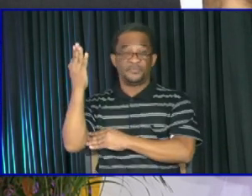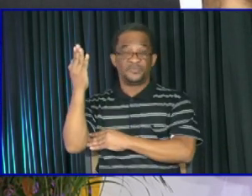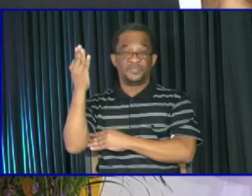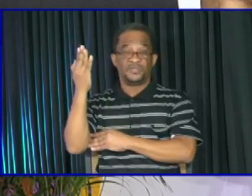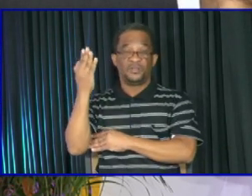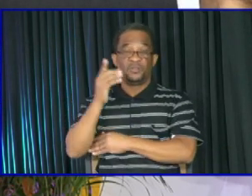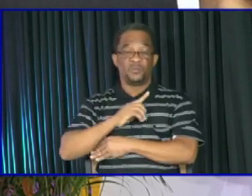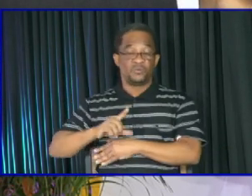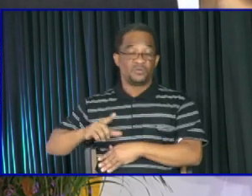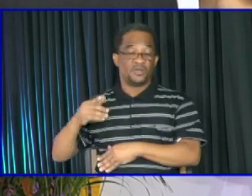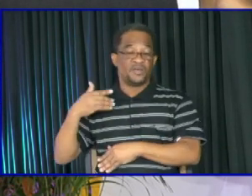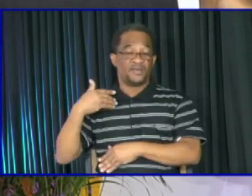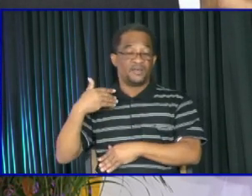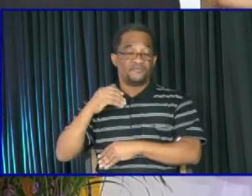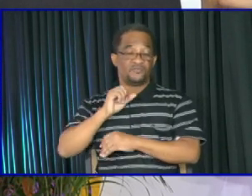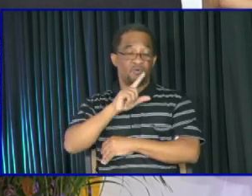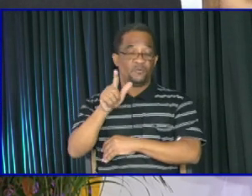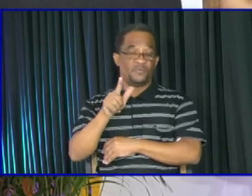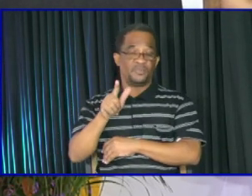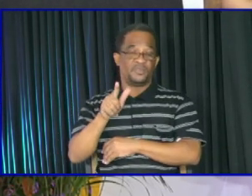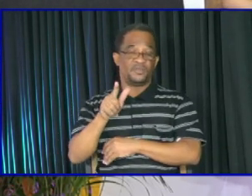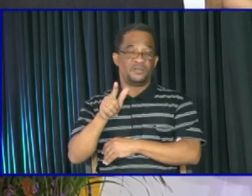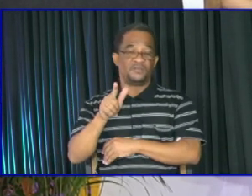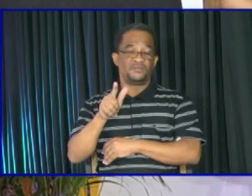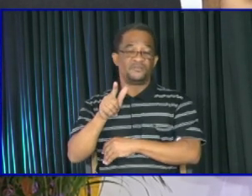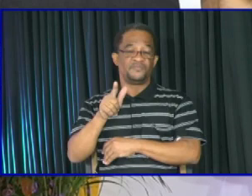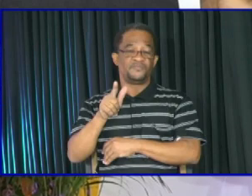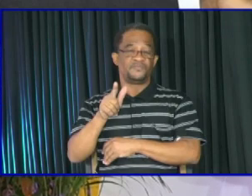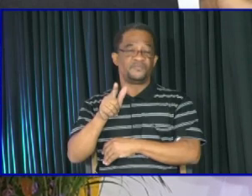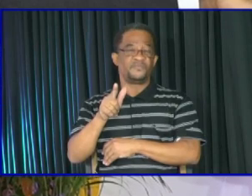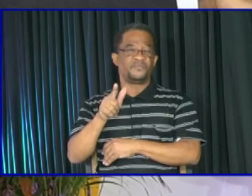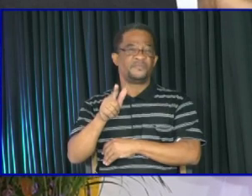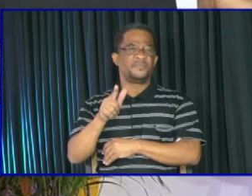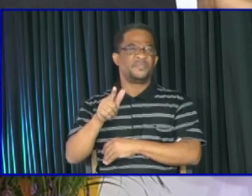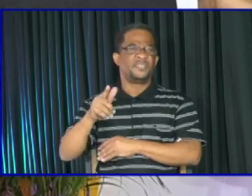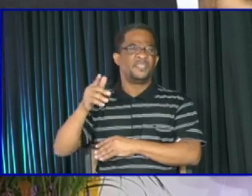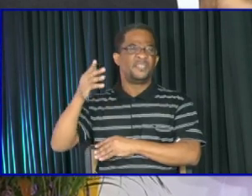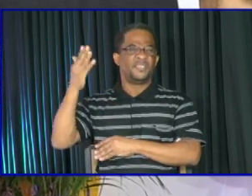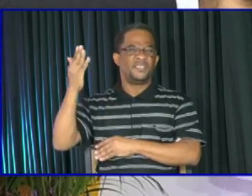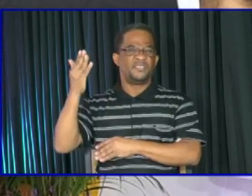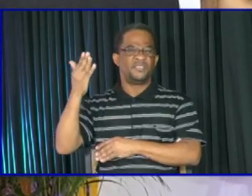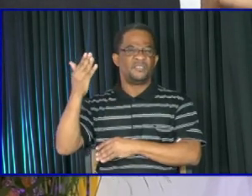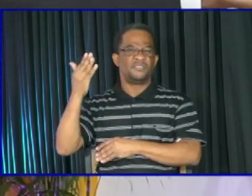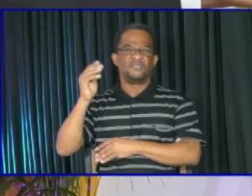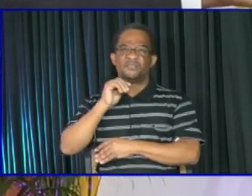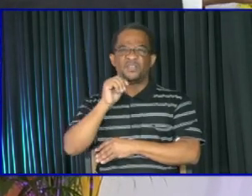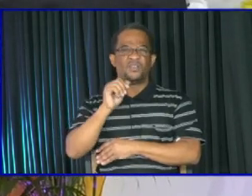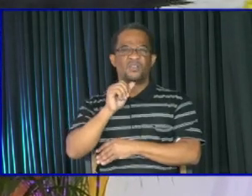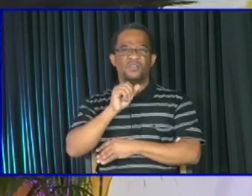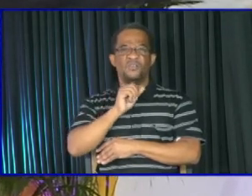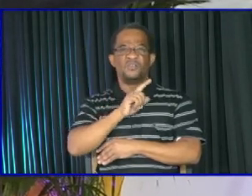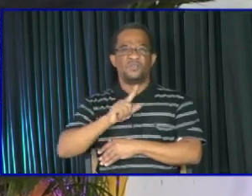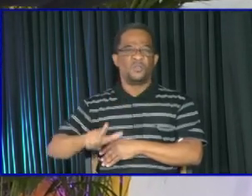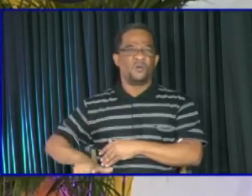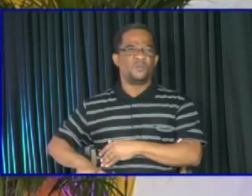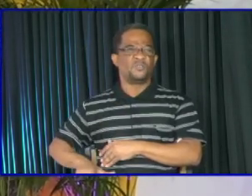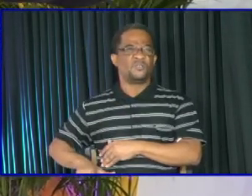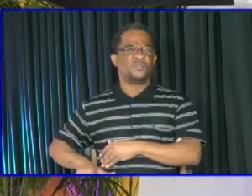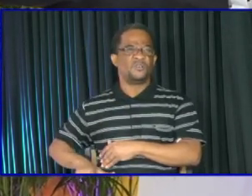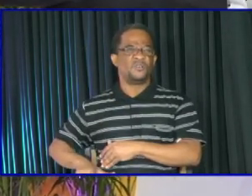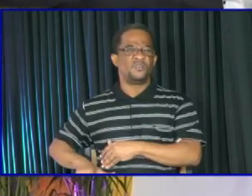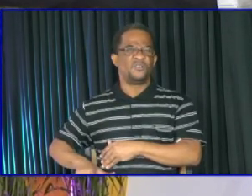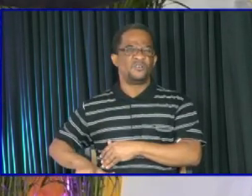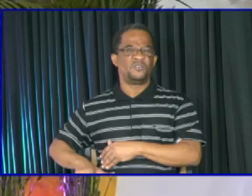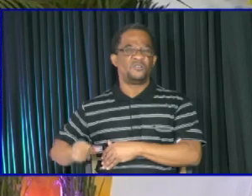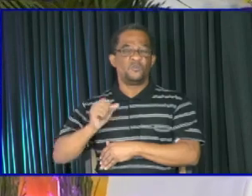all. Note, if he's not Lord of all, he is not Lord at all. So you're giving Jesus your